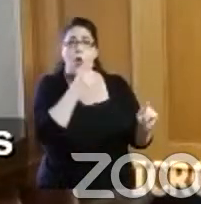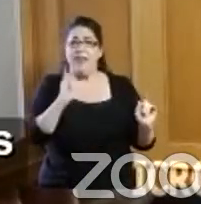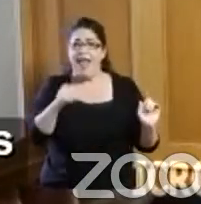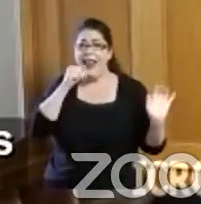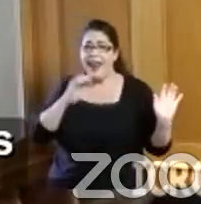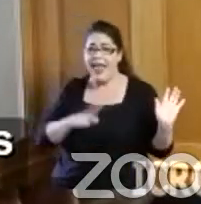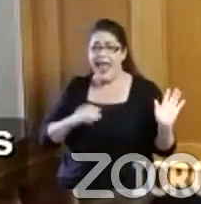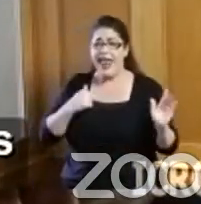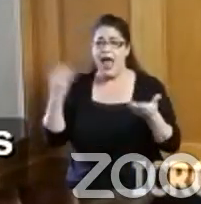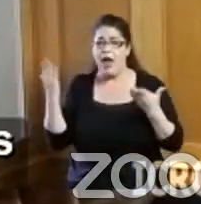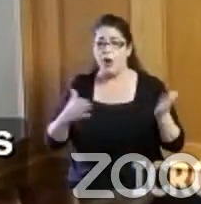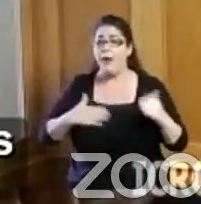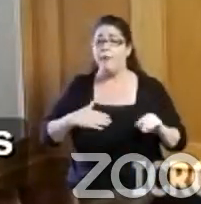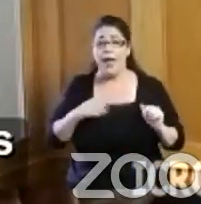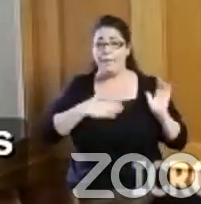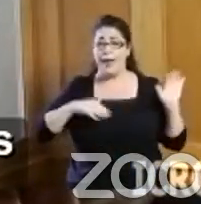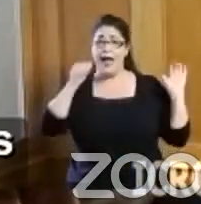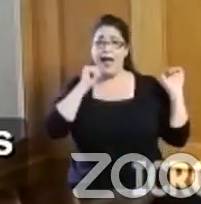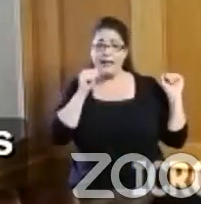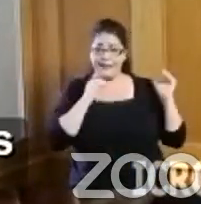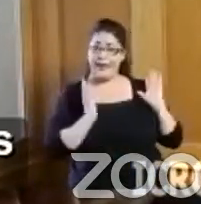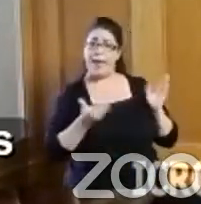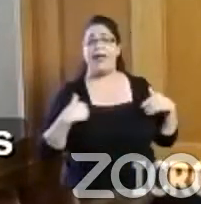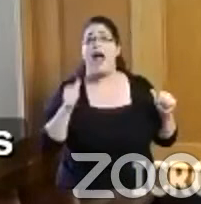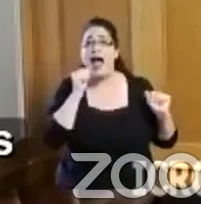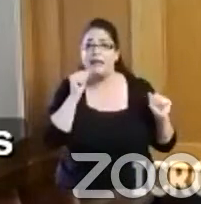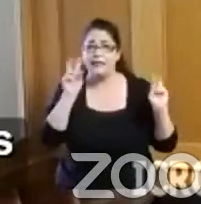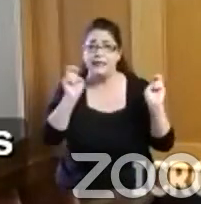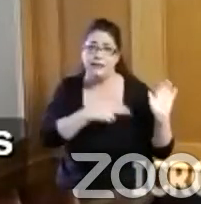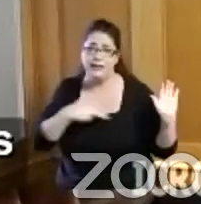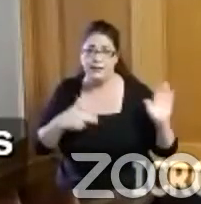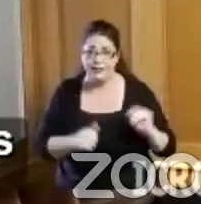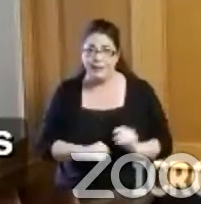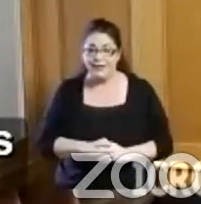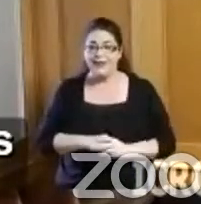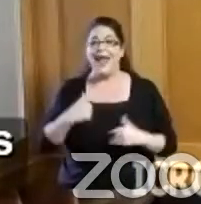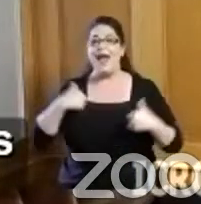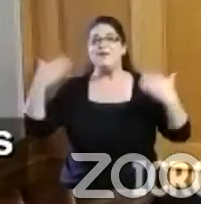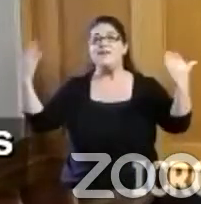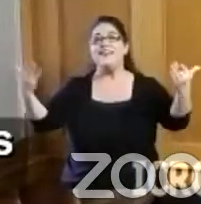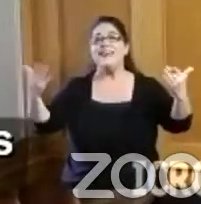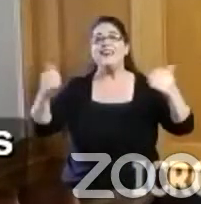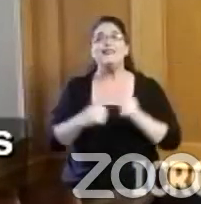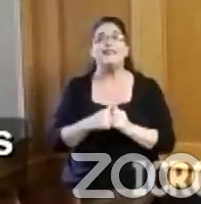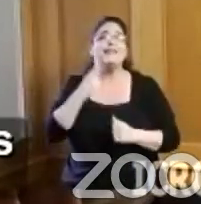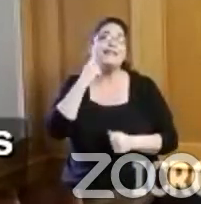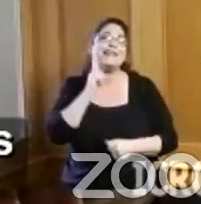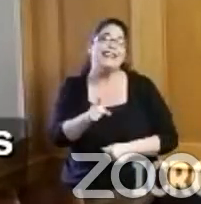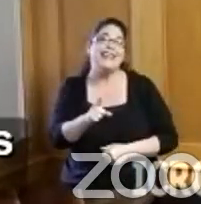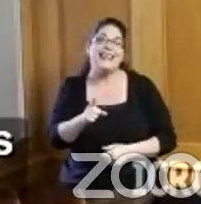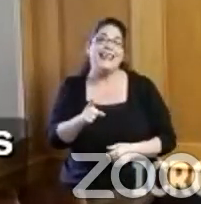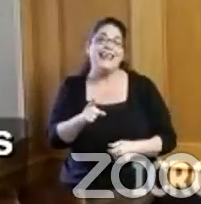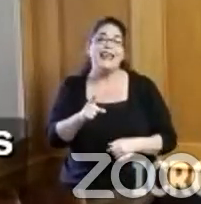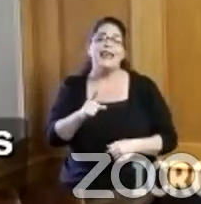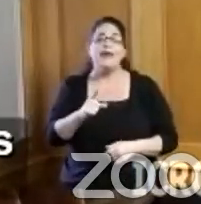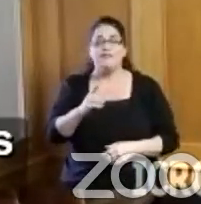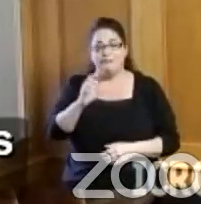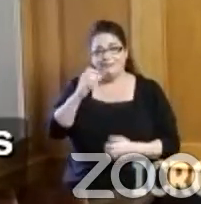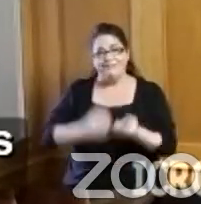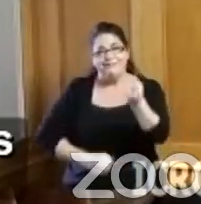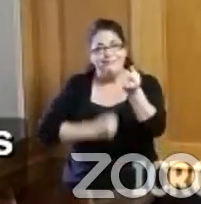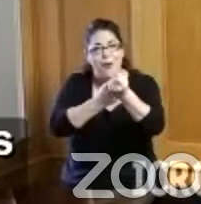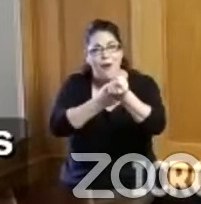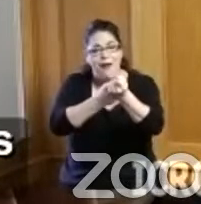lady? I'm her auntie, P.N. Okay. And I just wanted to be down here also to voice my